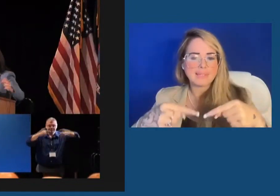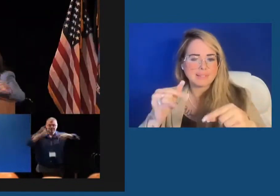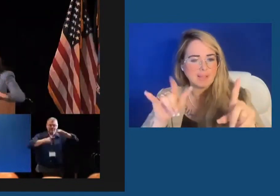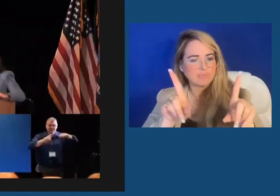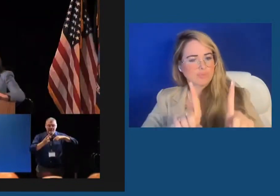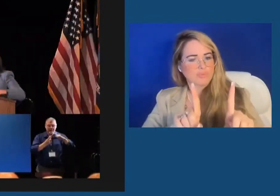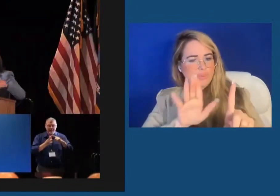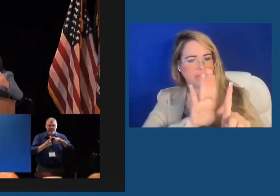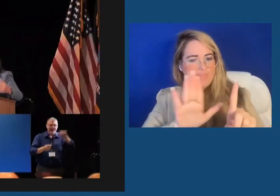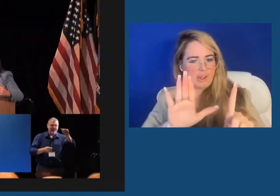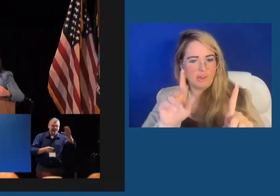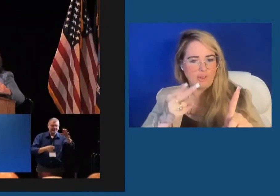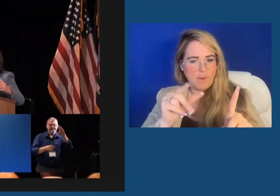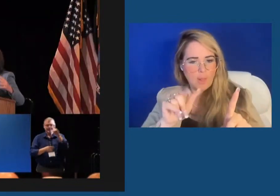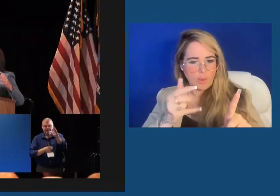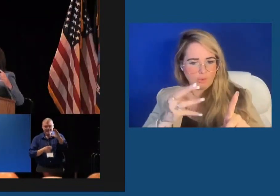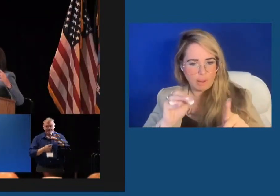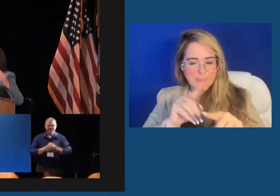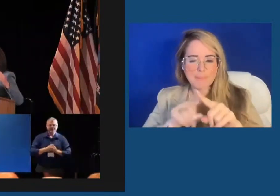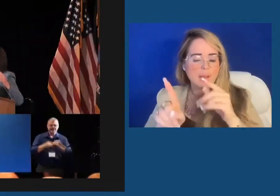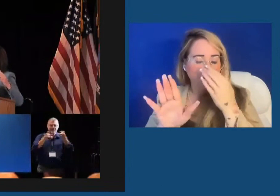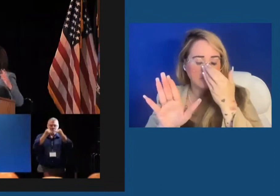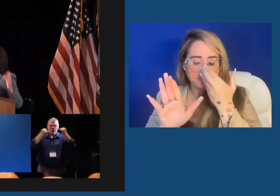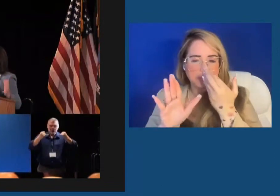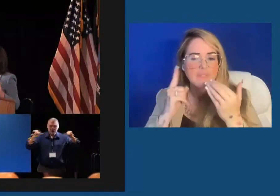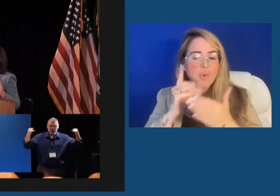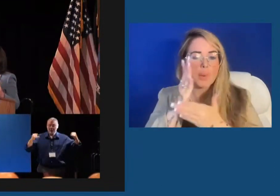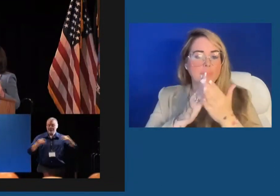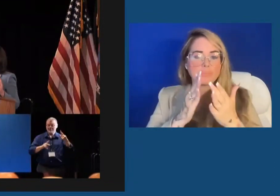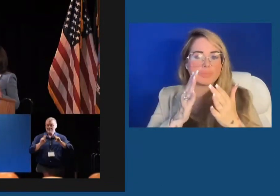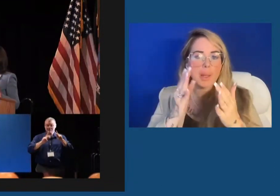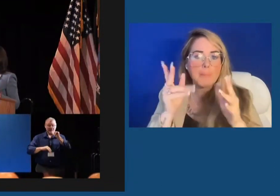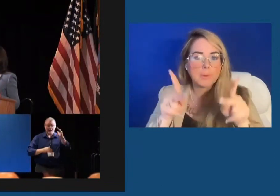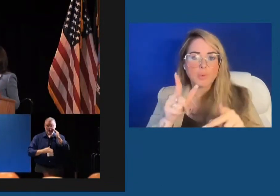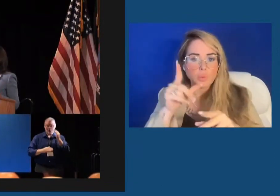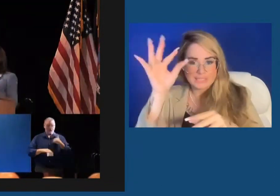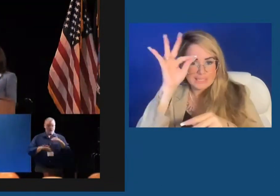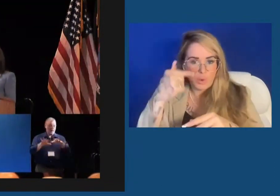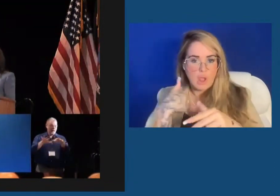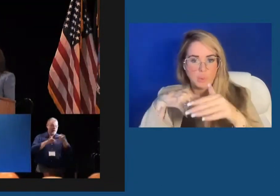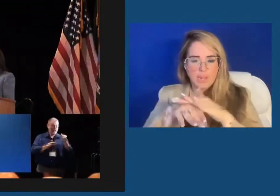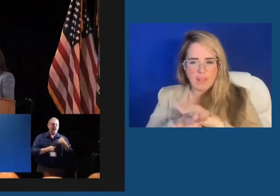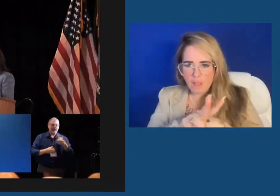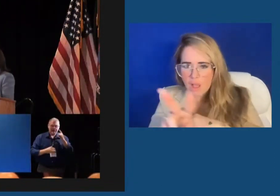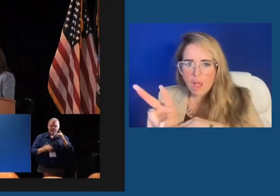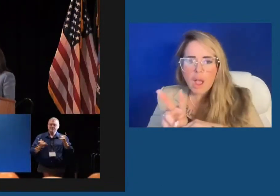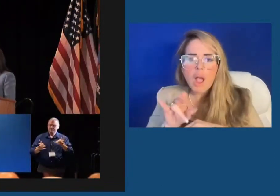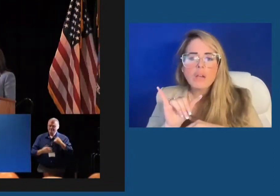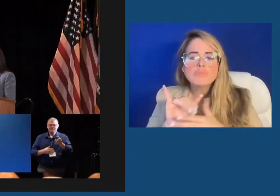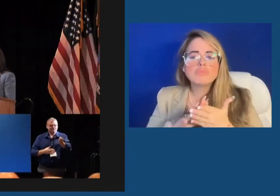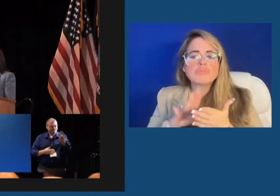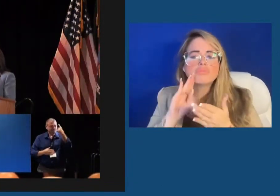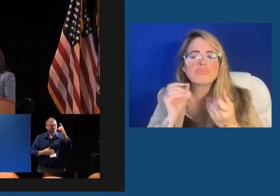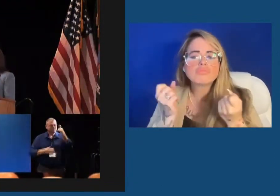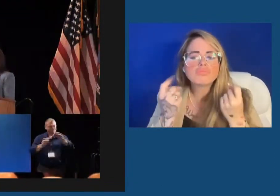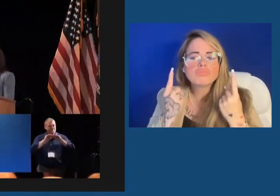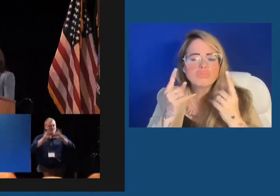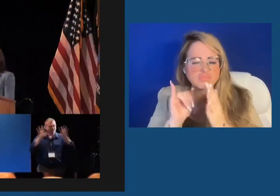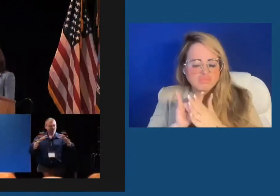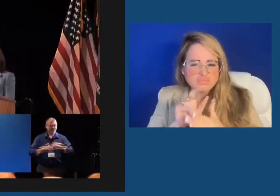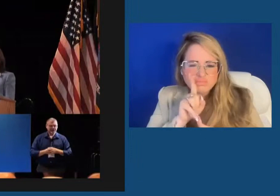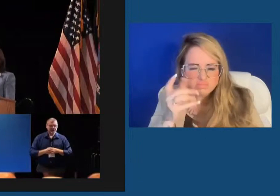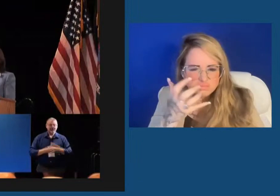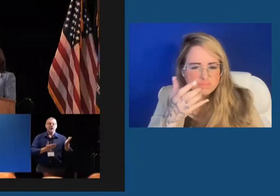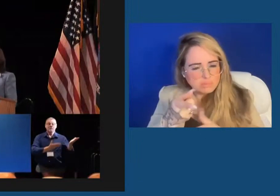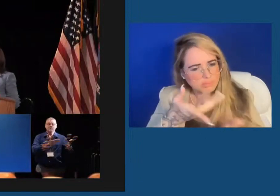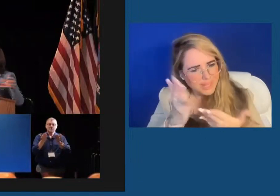AC current, DC current. It's for someone who didn't know a whole lot about it. I walked out there saying, I think I understand now. And so it was great. Take your families there.